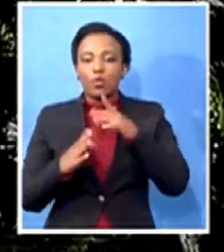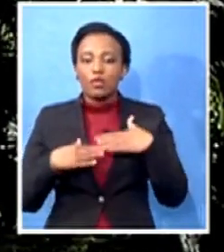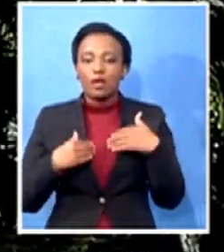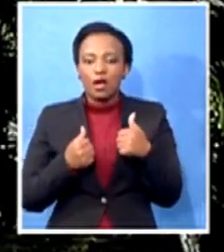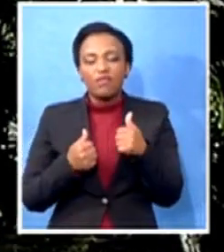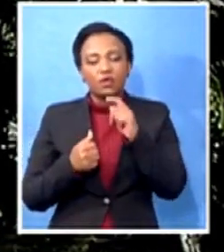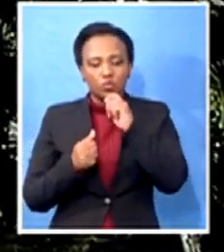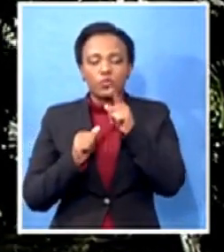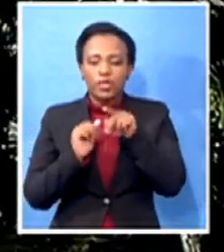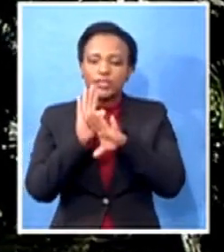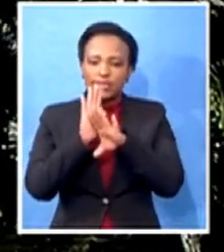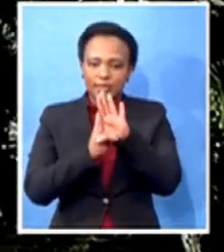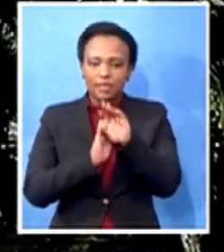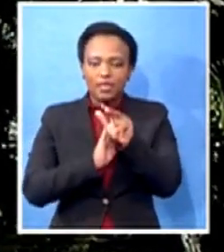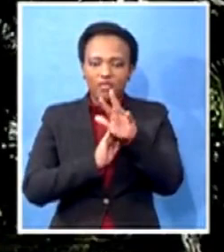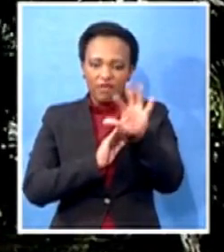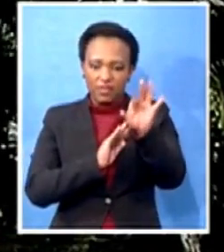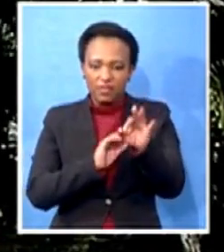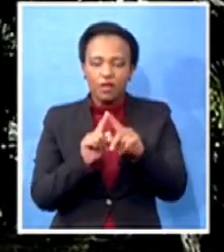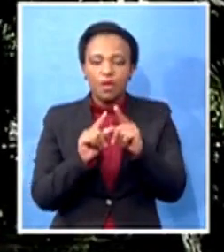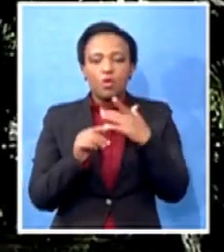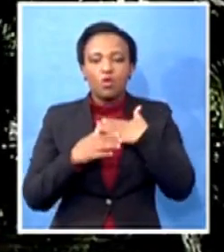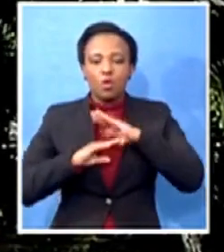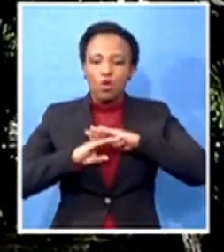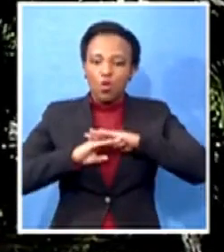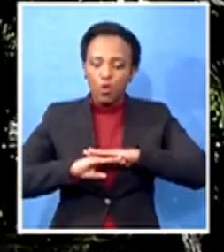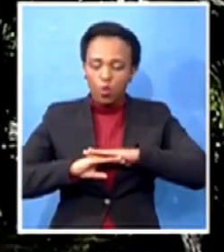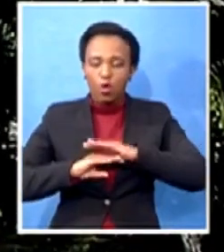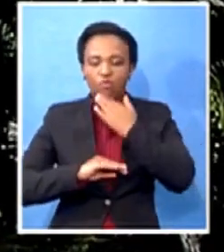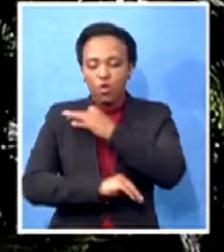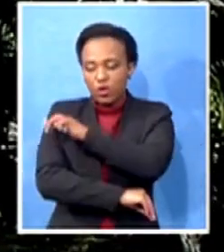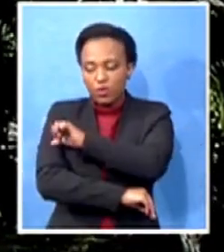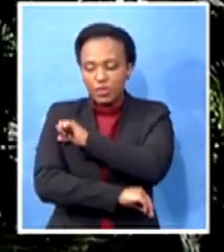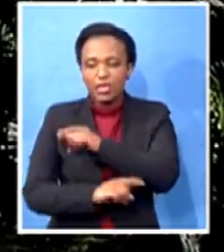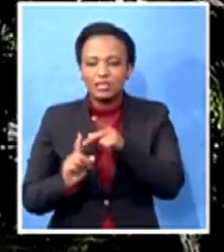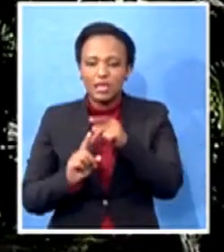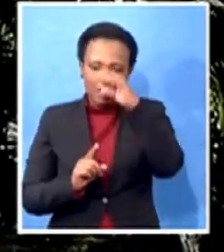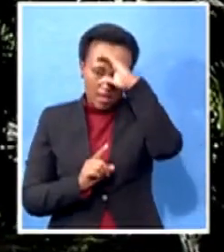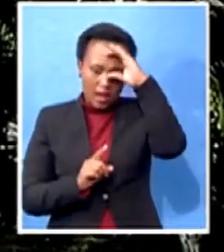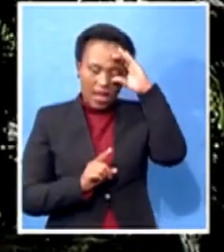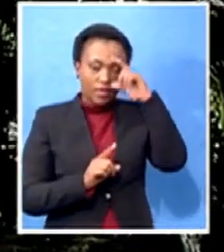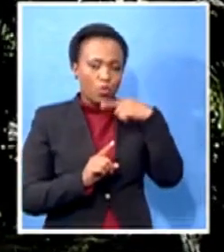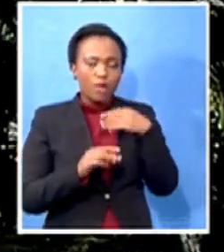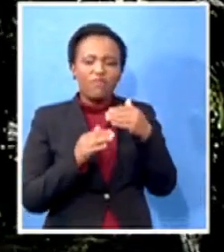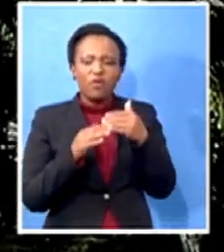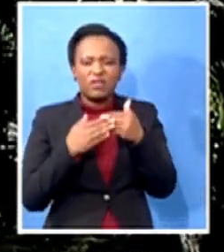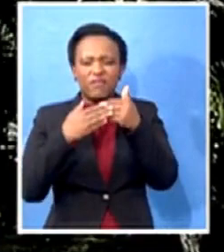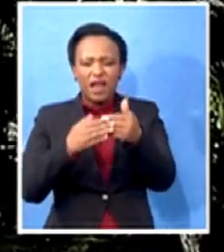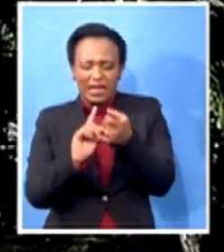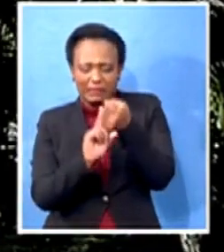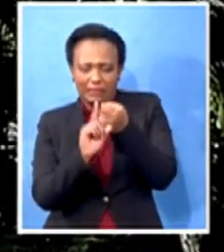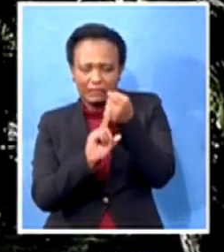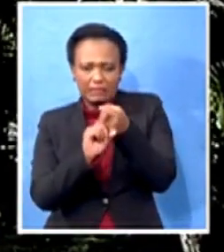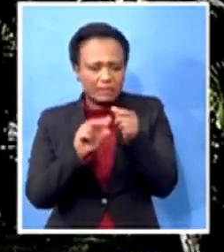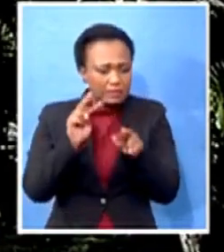a sigh of relief for our hospitals and our nurse who have been on the front line in fighting this pandemic, but also an urge that it's not the time to relax. If